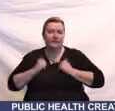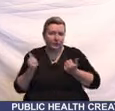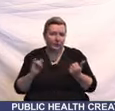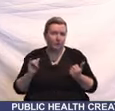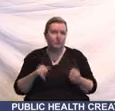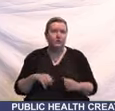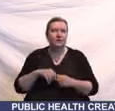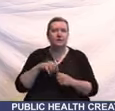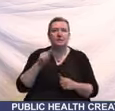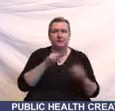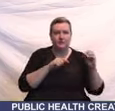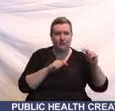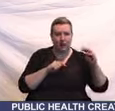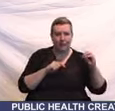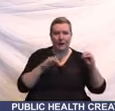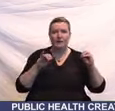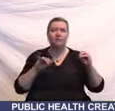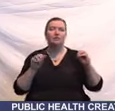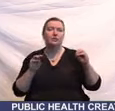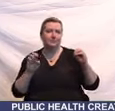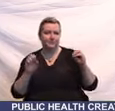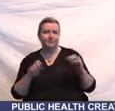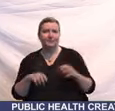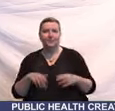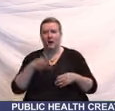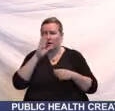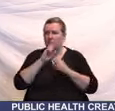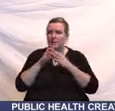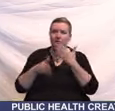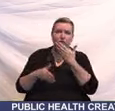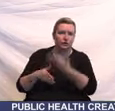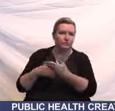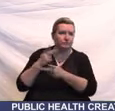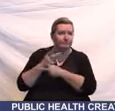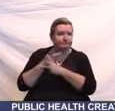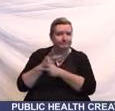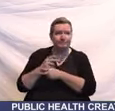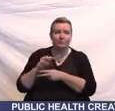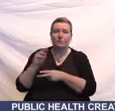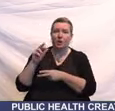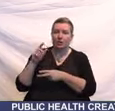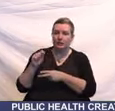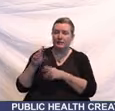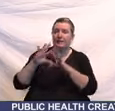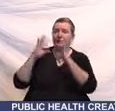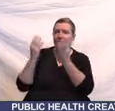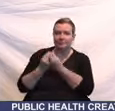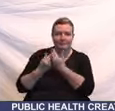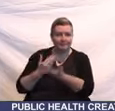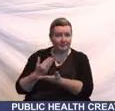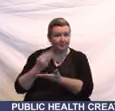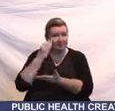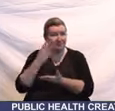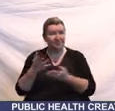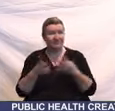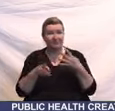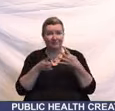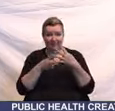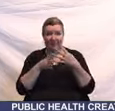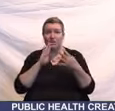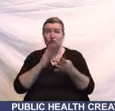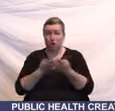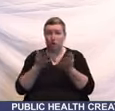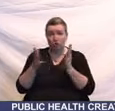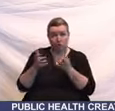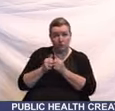Jane. May God bless and watch over Margaret and the family she leaves behind. And by the way, her 2 daughters told me they had not just their mom,